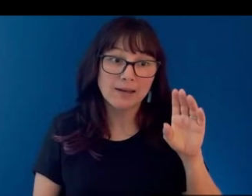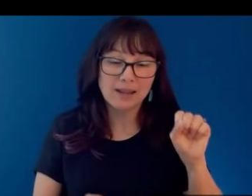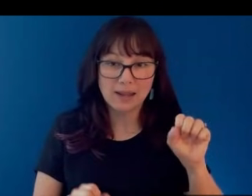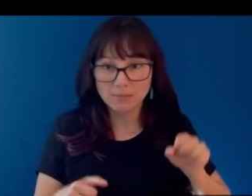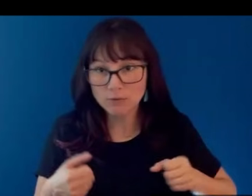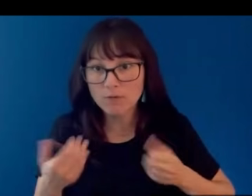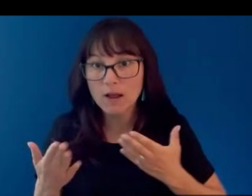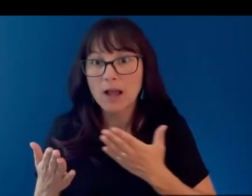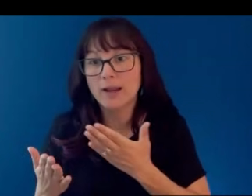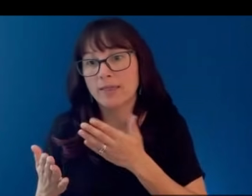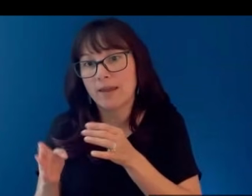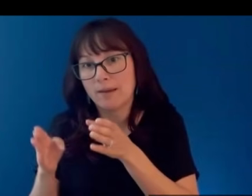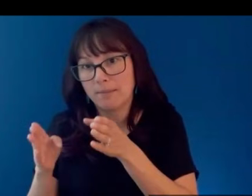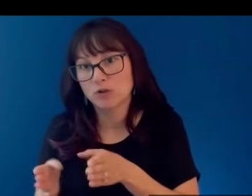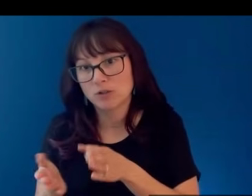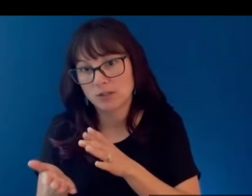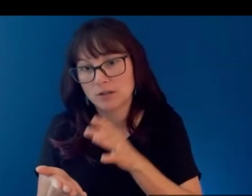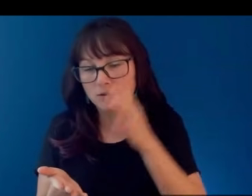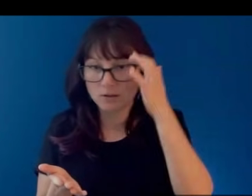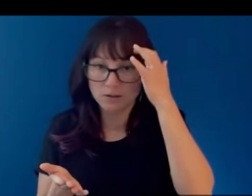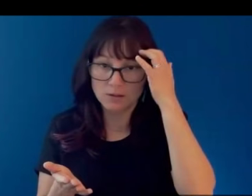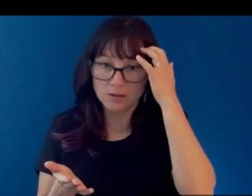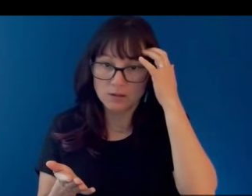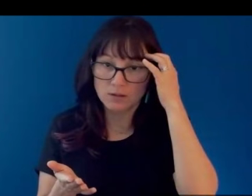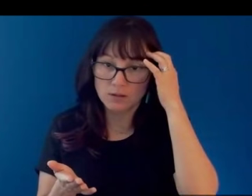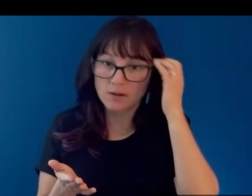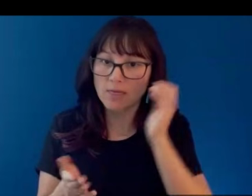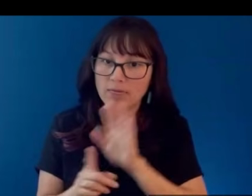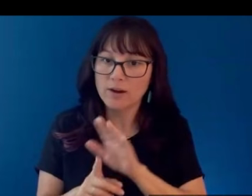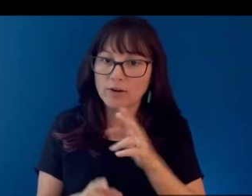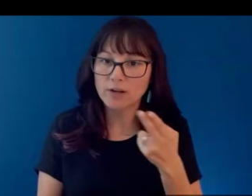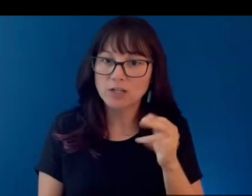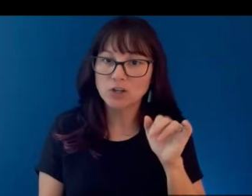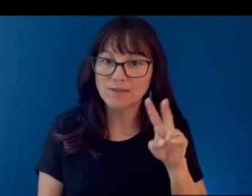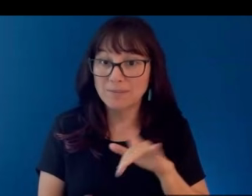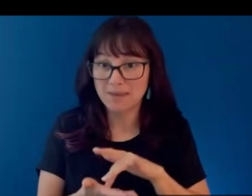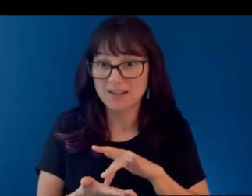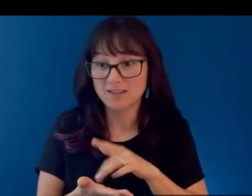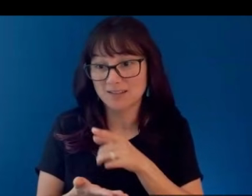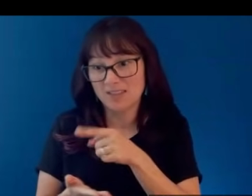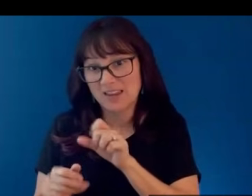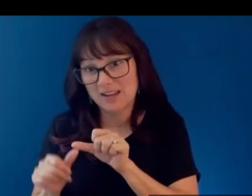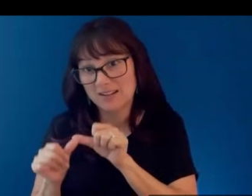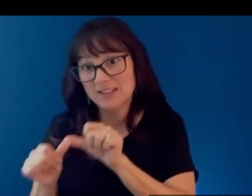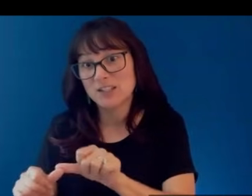that self-employed person with HIV meds so that they can continue.